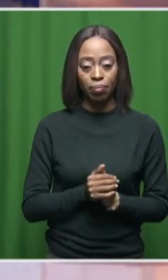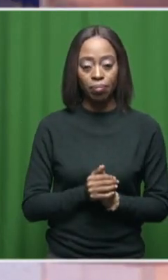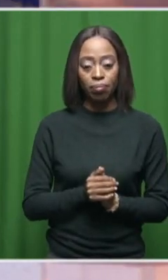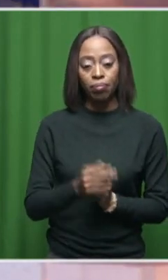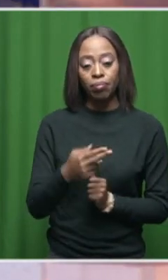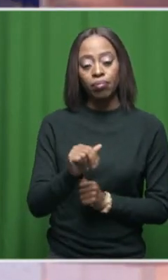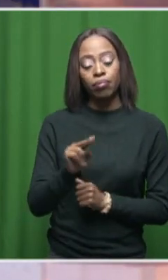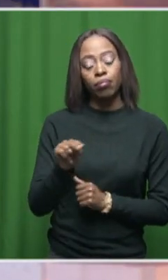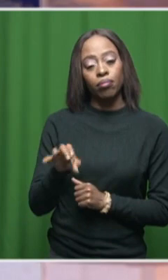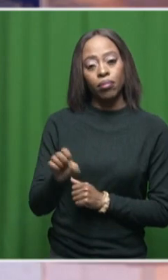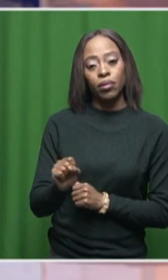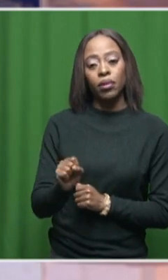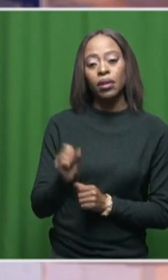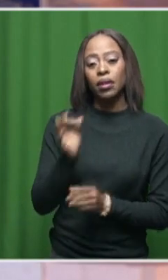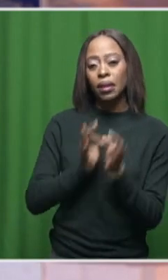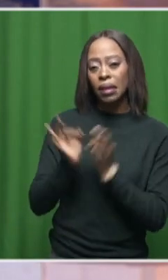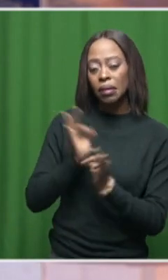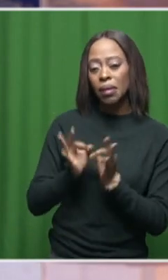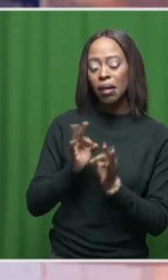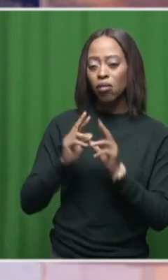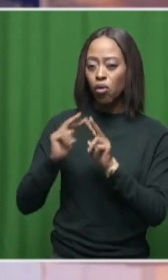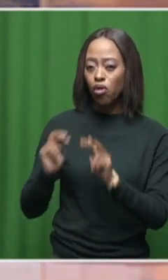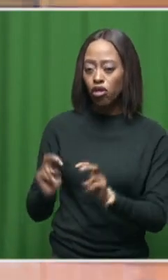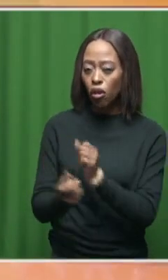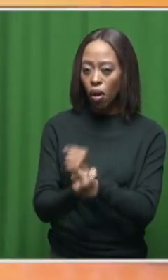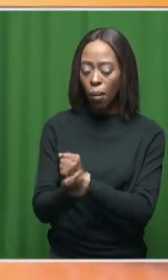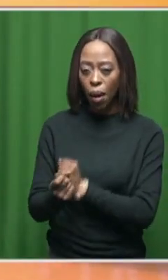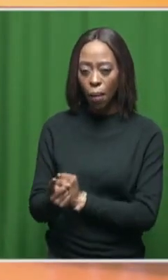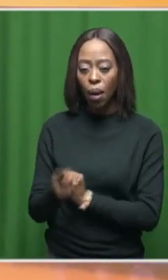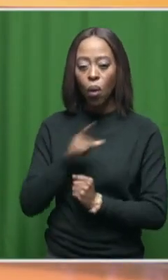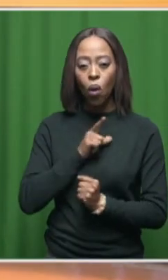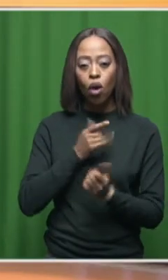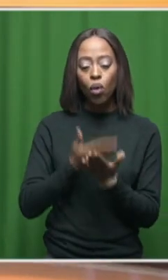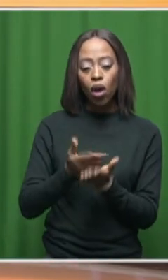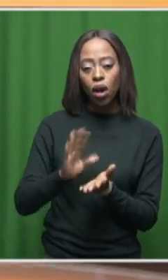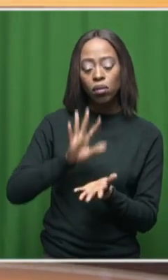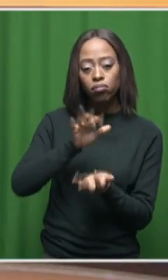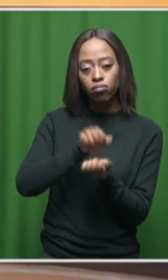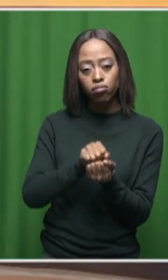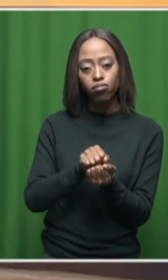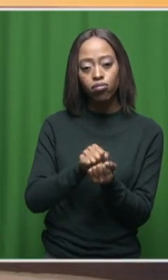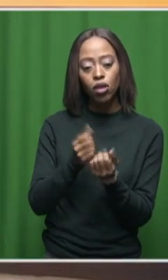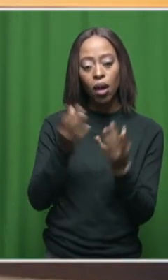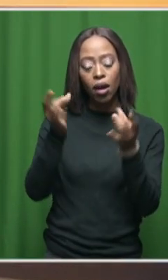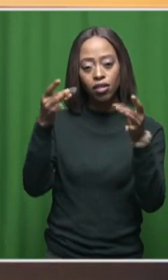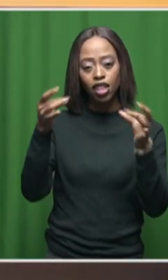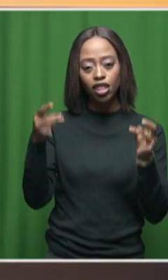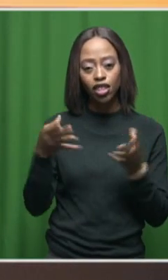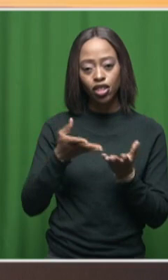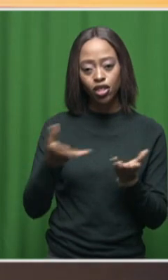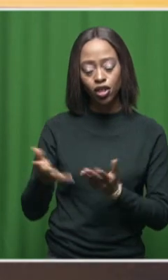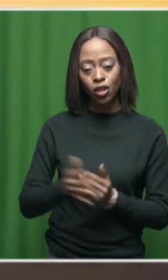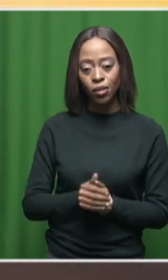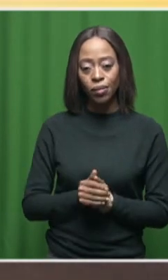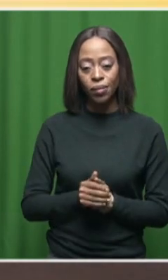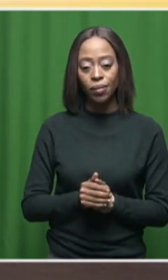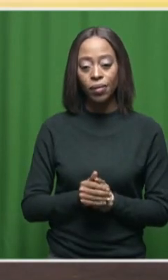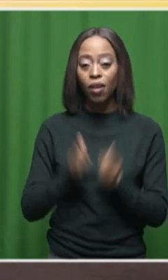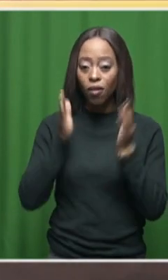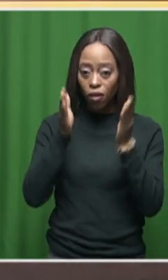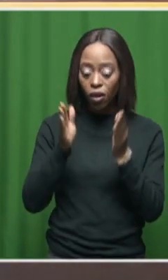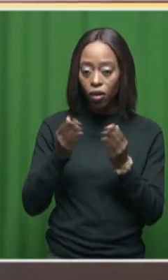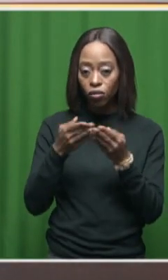let's talk about these trends and the amount of research that went into, compiling these figures. Yeah. I think in general, if we have to have a look at the